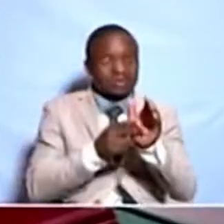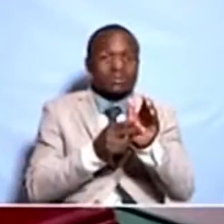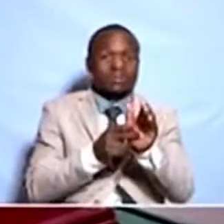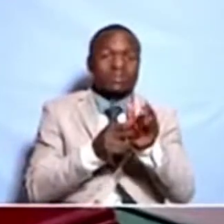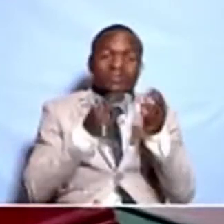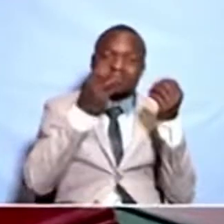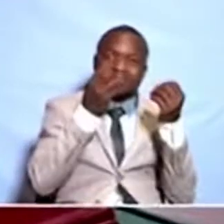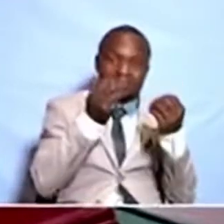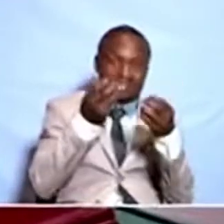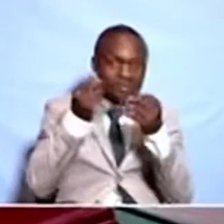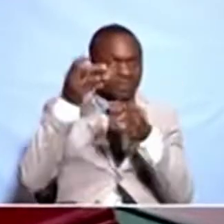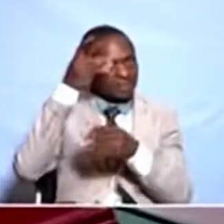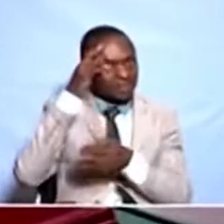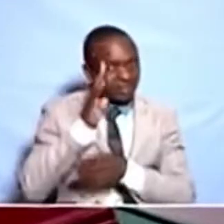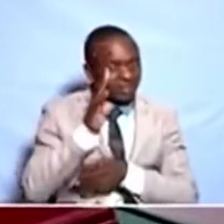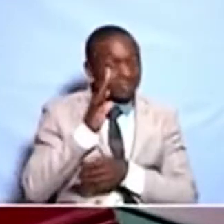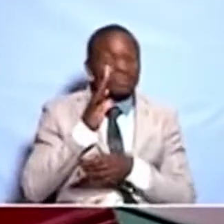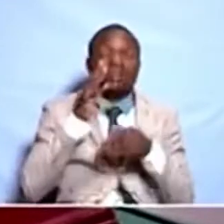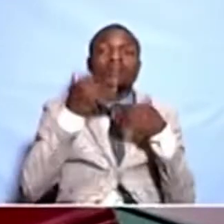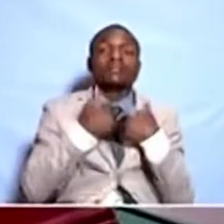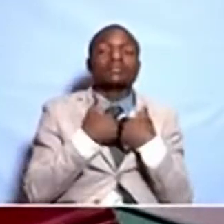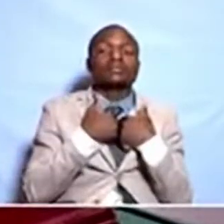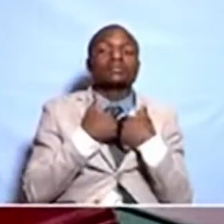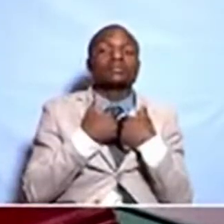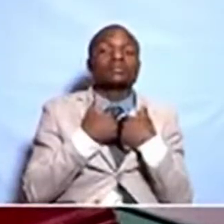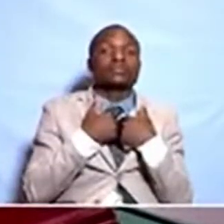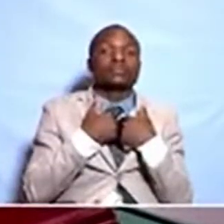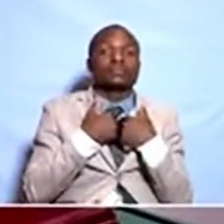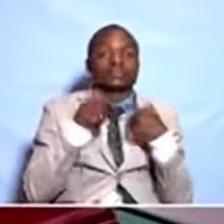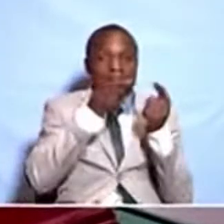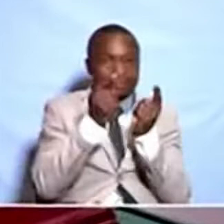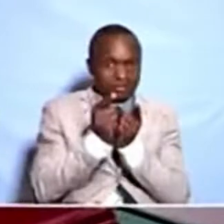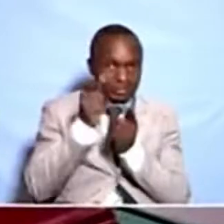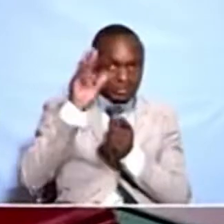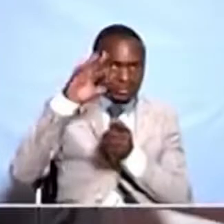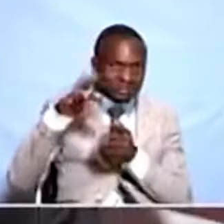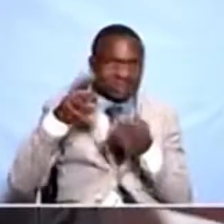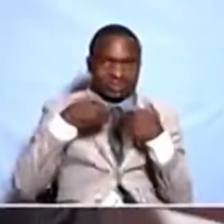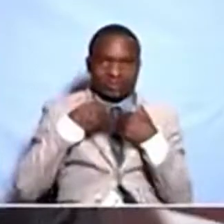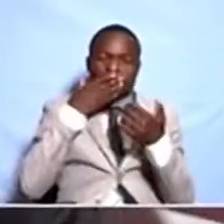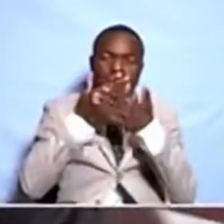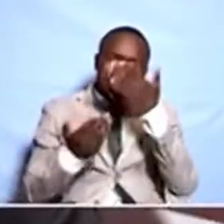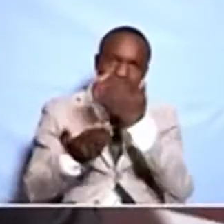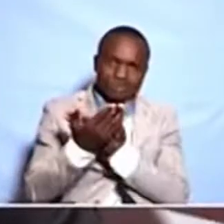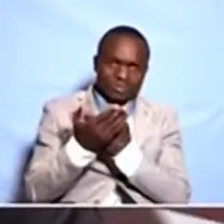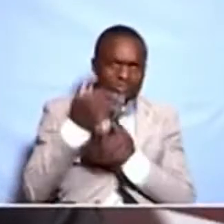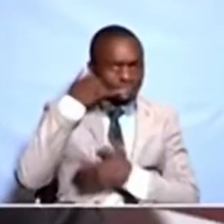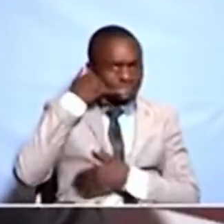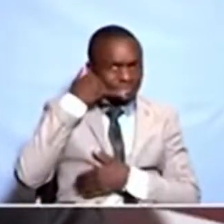as a category of paint. But just before that, we have a call on the line. Good morning.